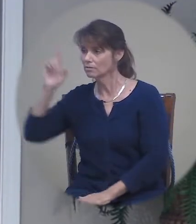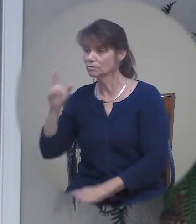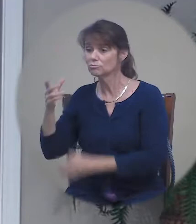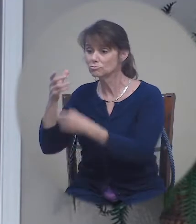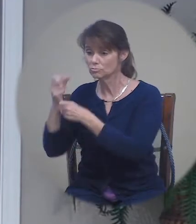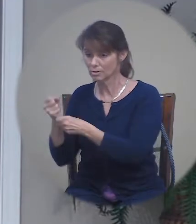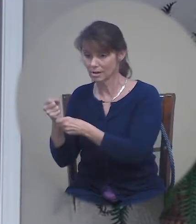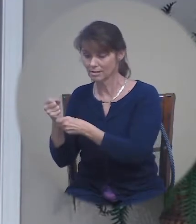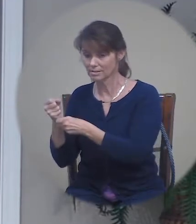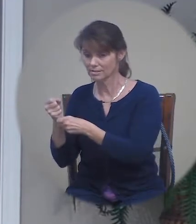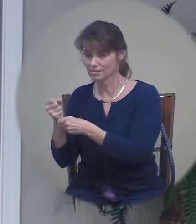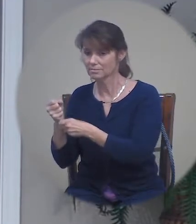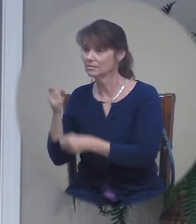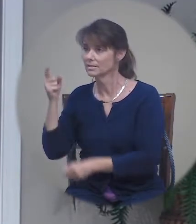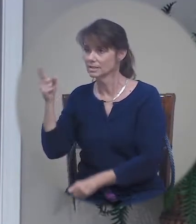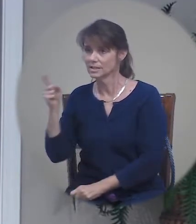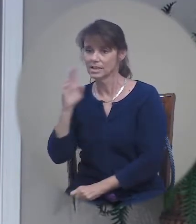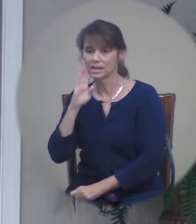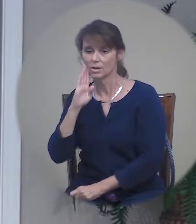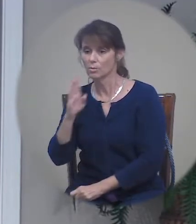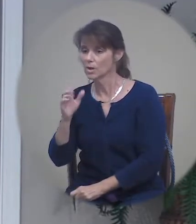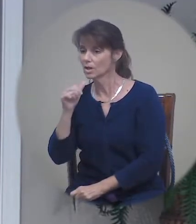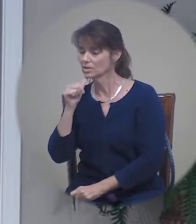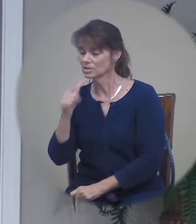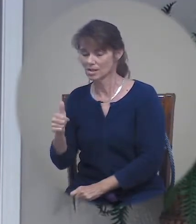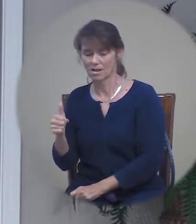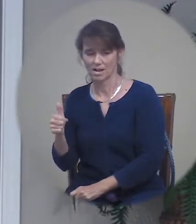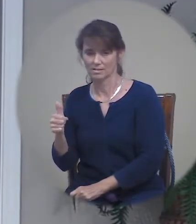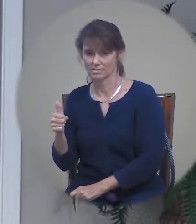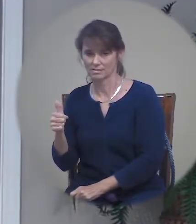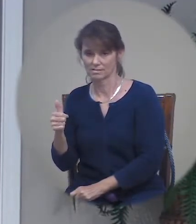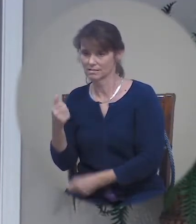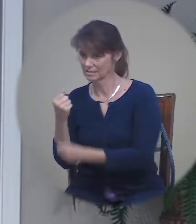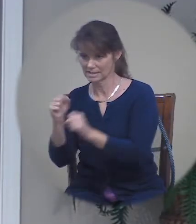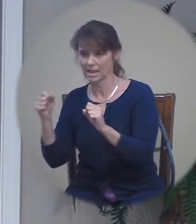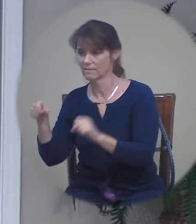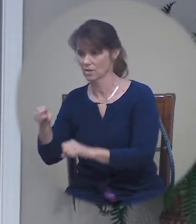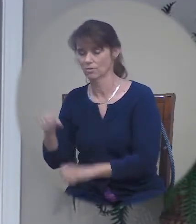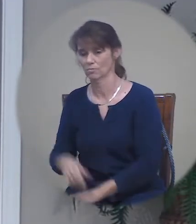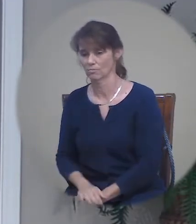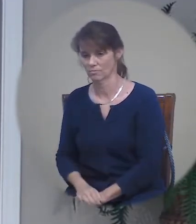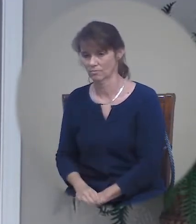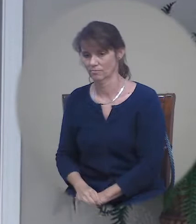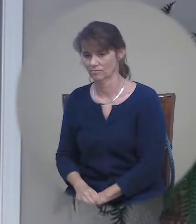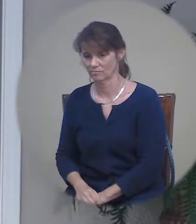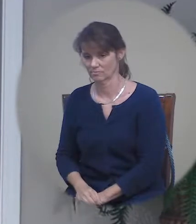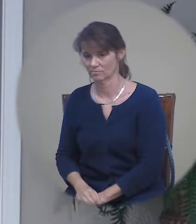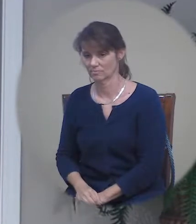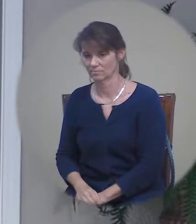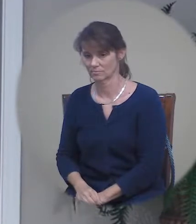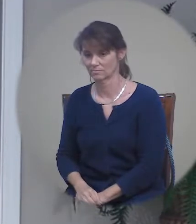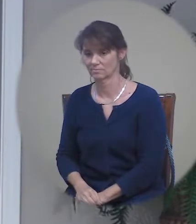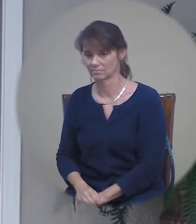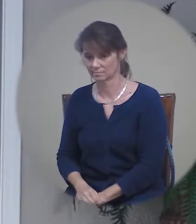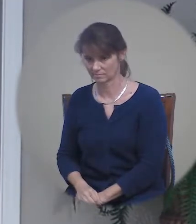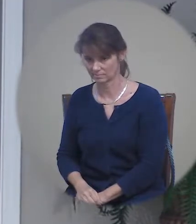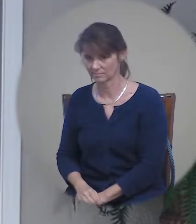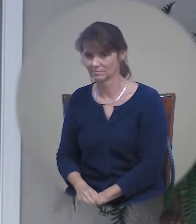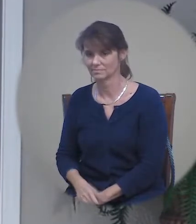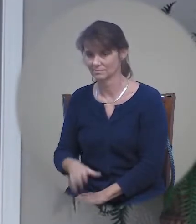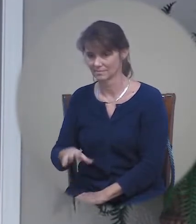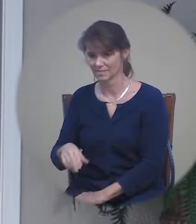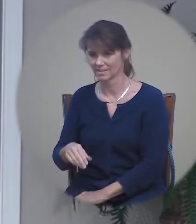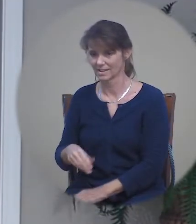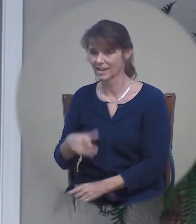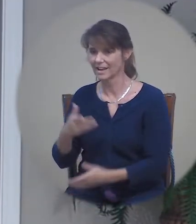saying, Jerusalem will not be given into the hand of the king of Assyria." Again, casting doubt on